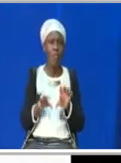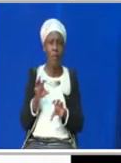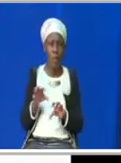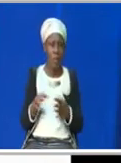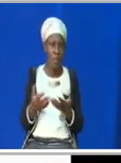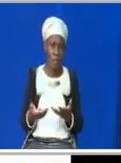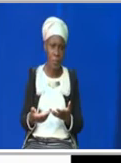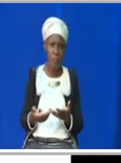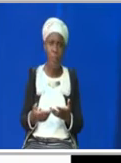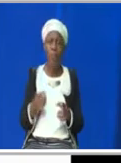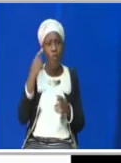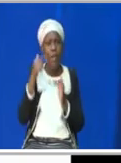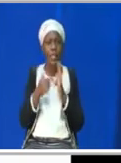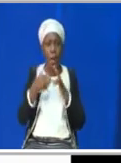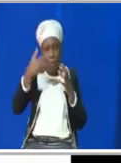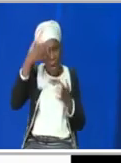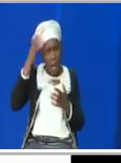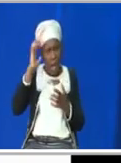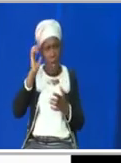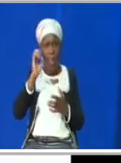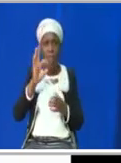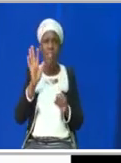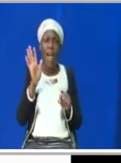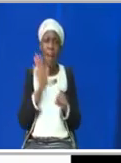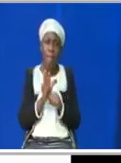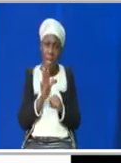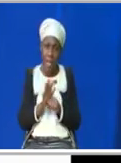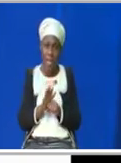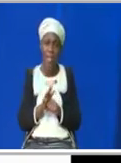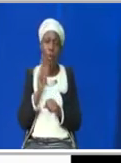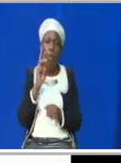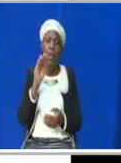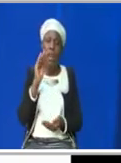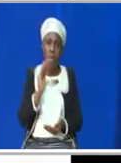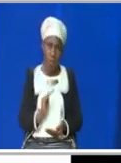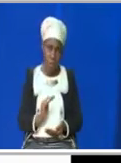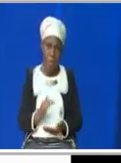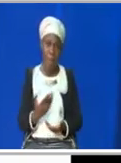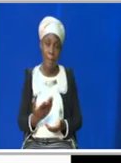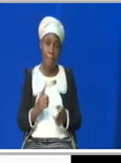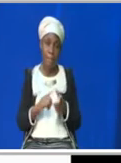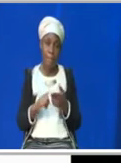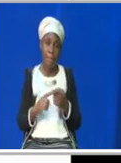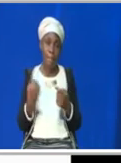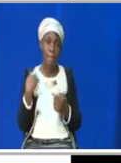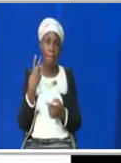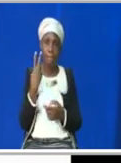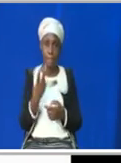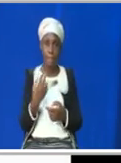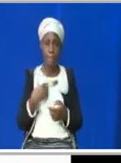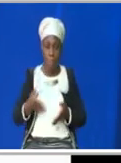feed on the prey. The second factor that affects growth rate is the birth